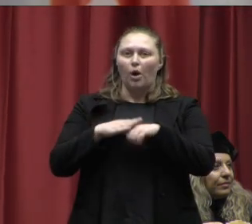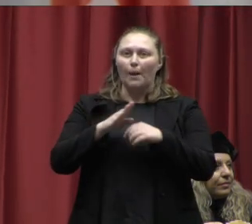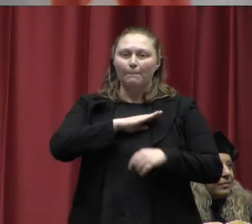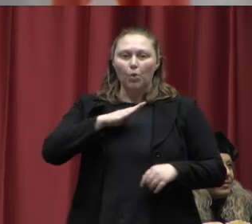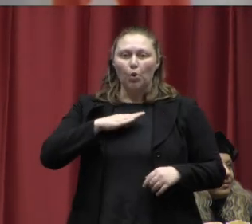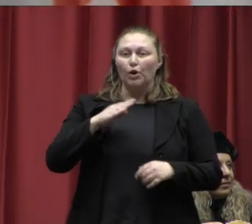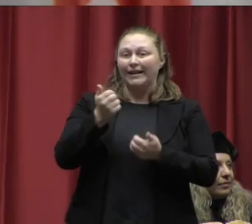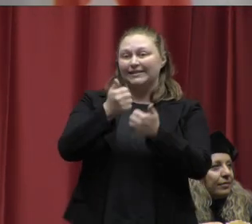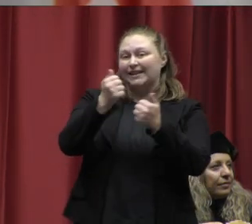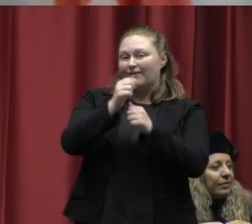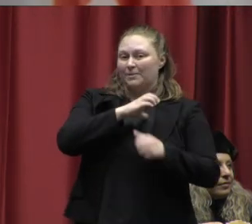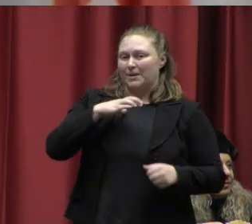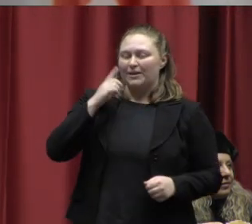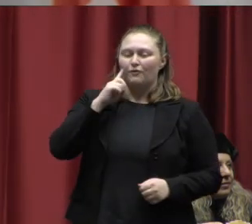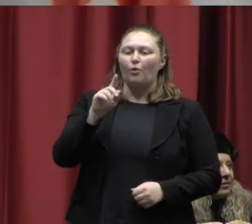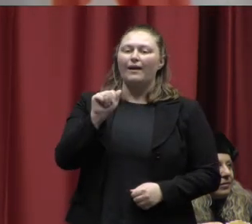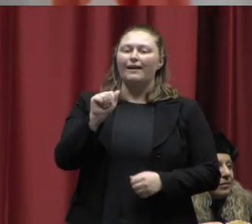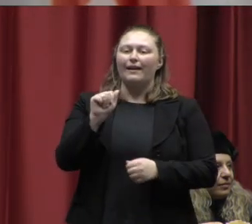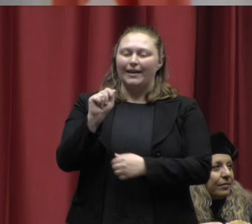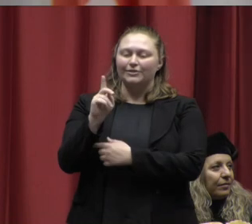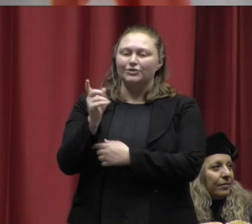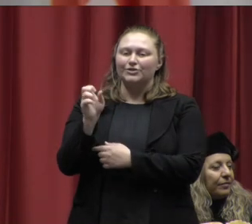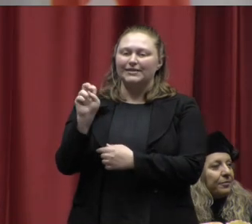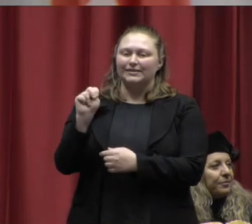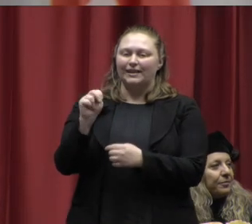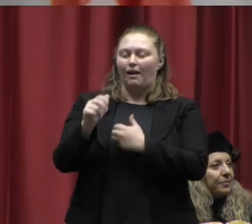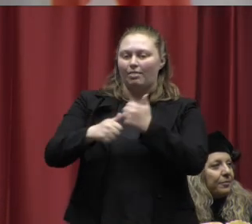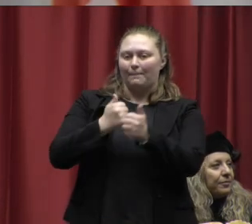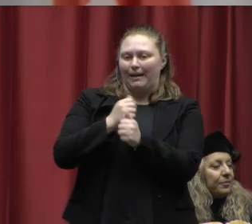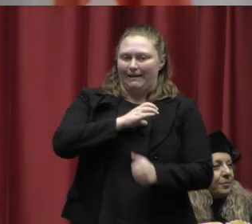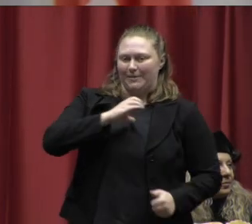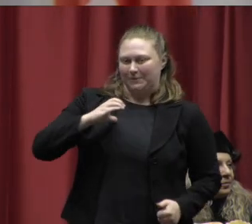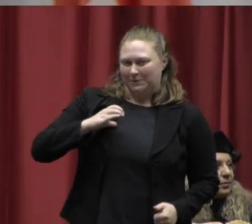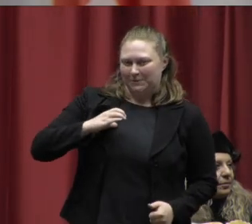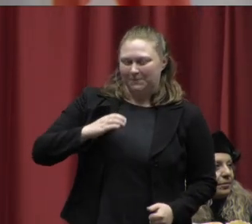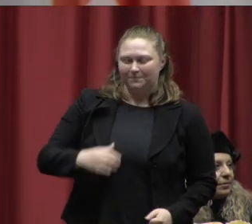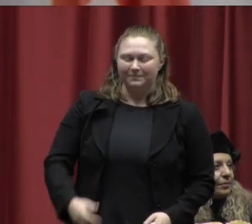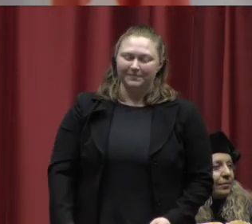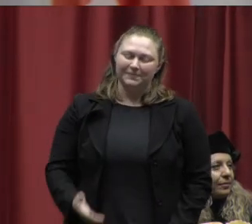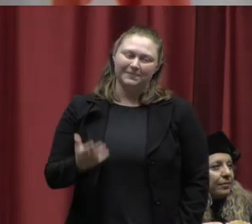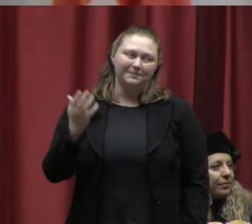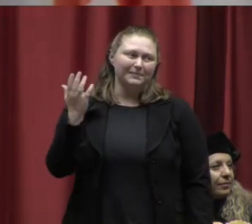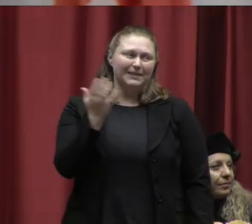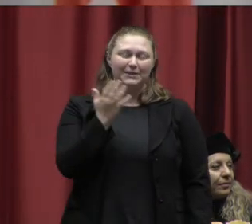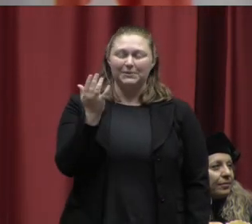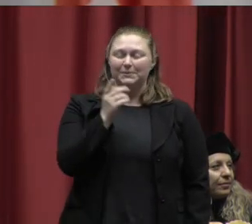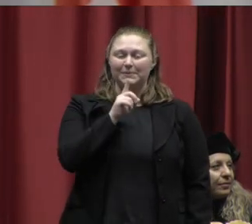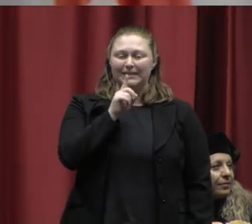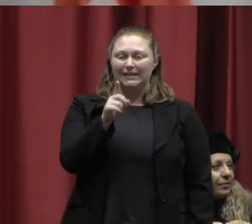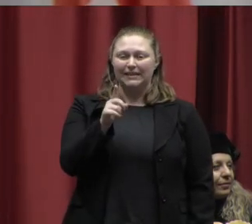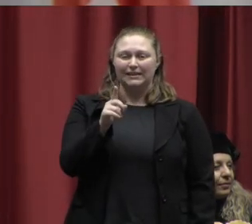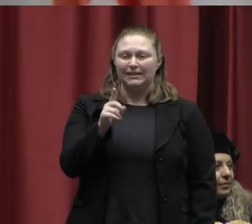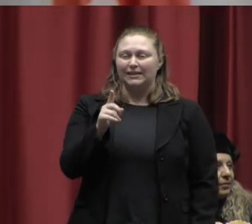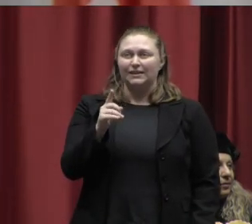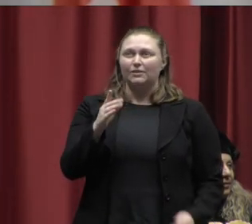committee of the Anderson Alumni Council. There are currently